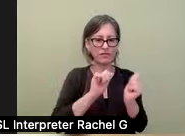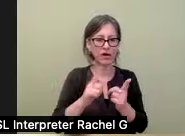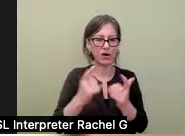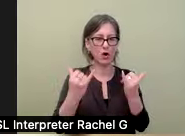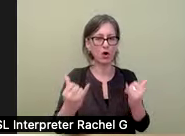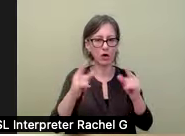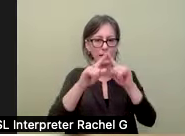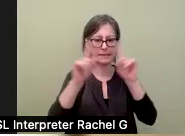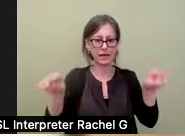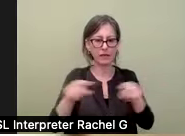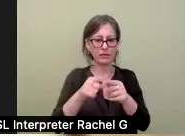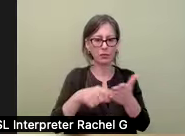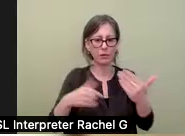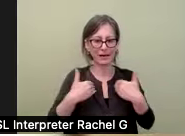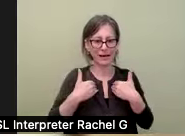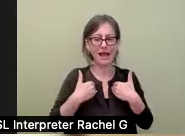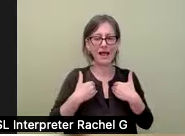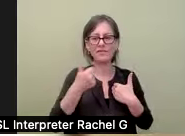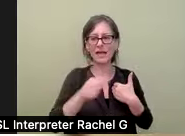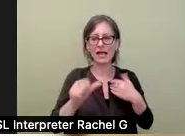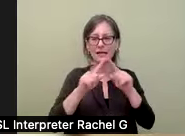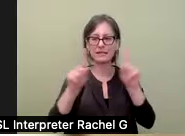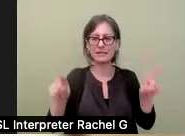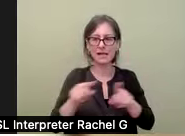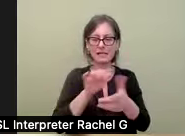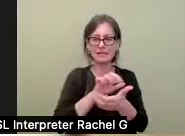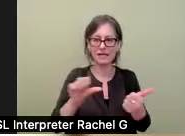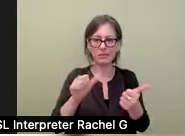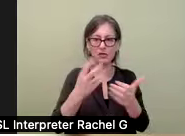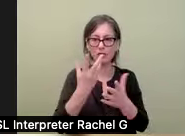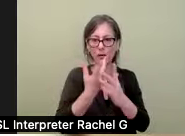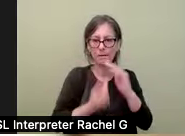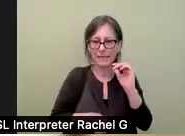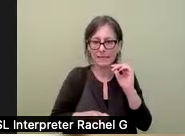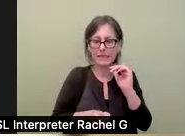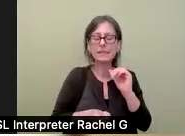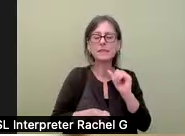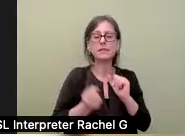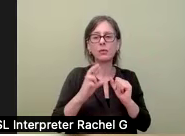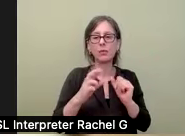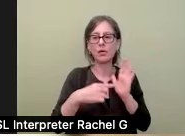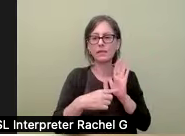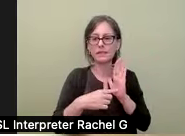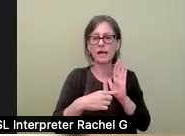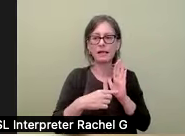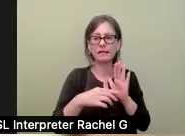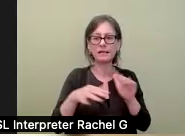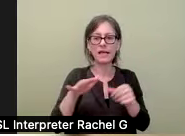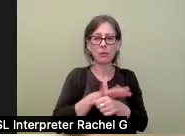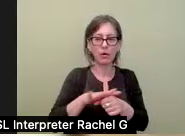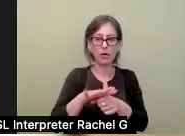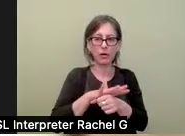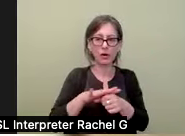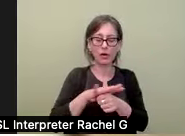signage, any signs that were damaged or absent, and signs that were now located within the